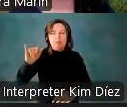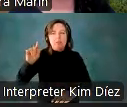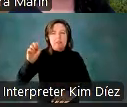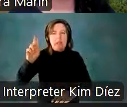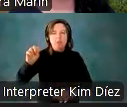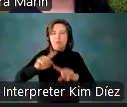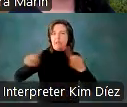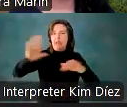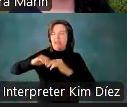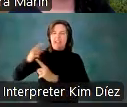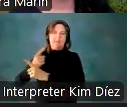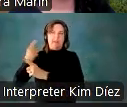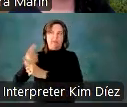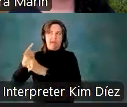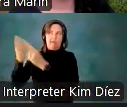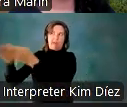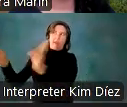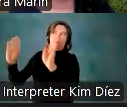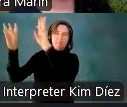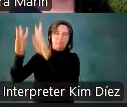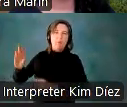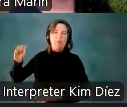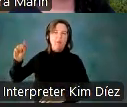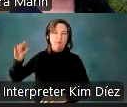I'll explain that a little bit more here in a second.